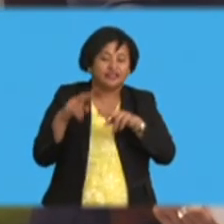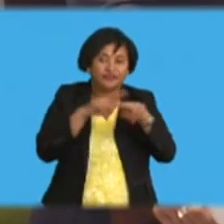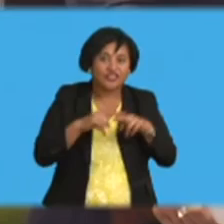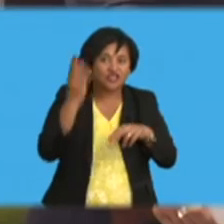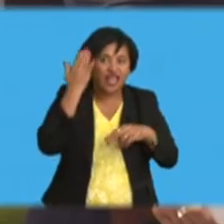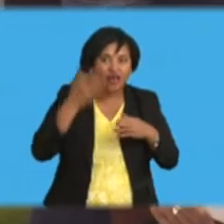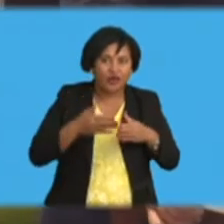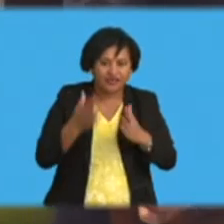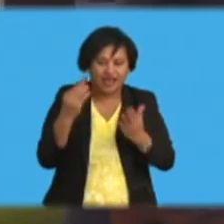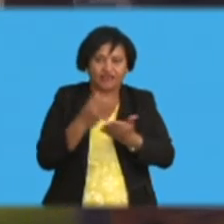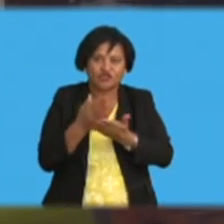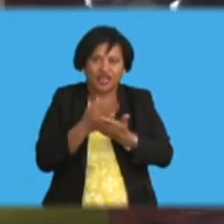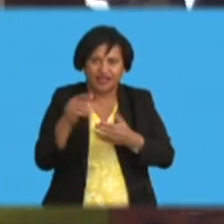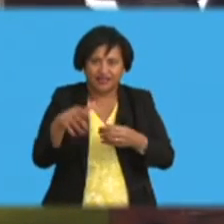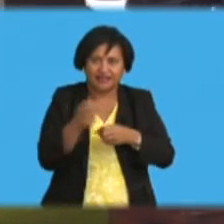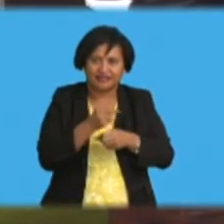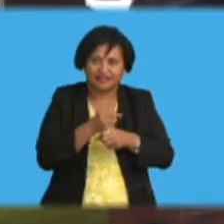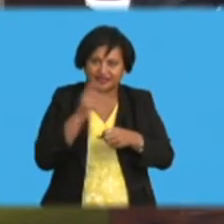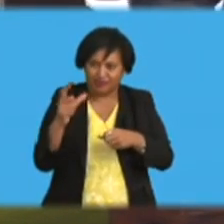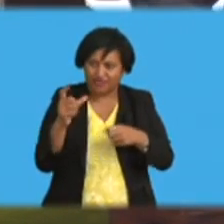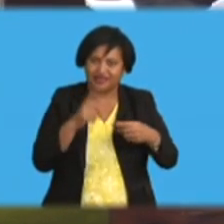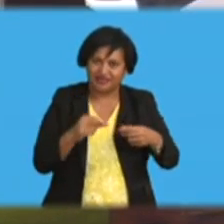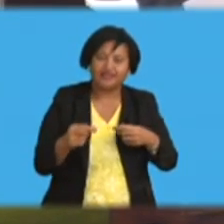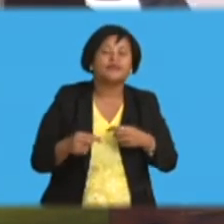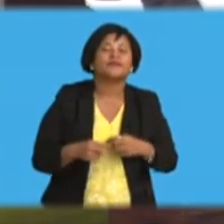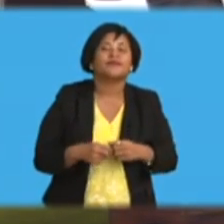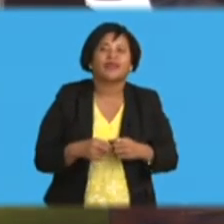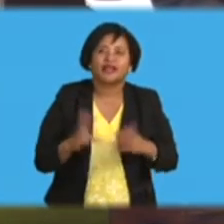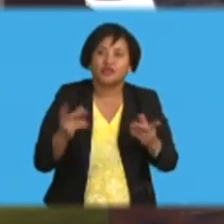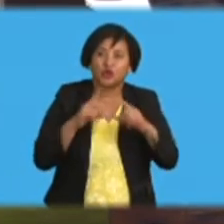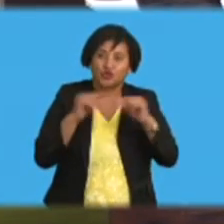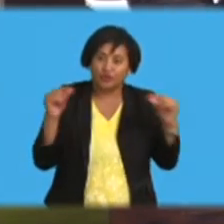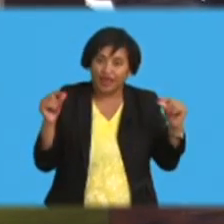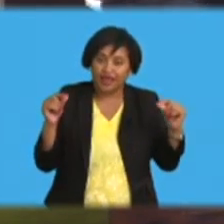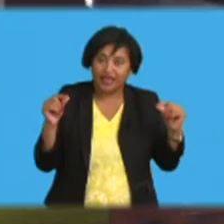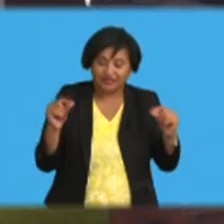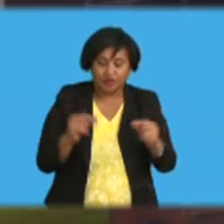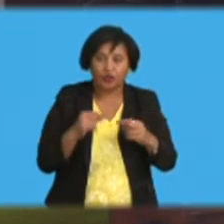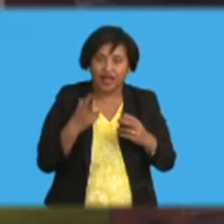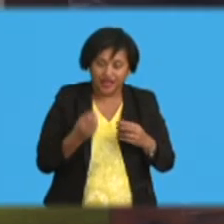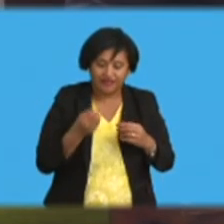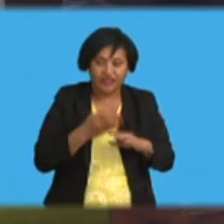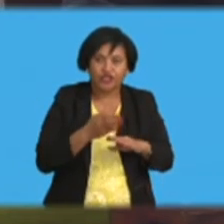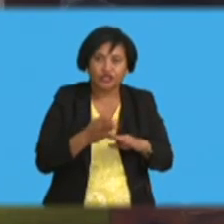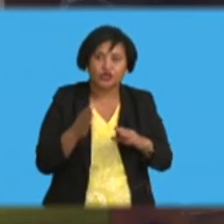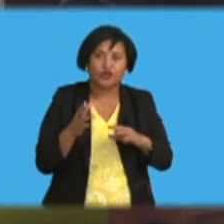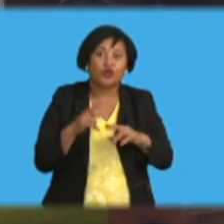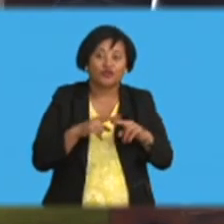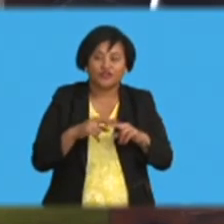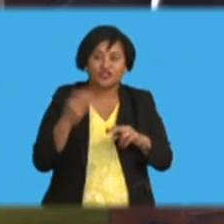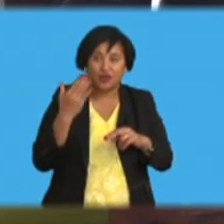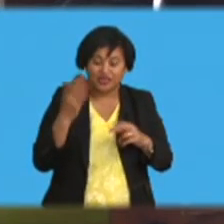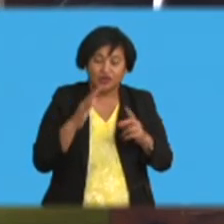that Tourism Fiji can target to grow visitor arrivals to Fiji. Japan will be the newest Fiji Airways direct route starting on the 3rd of July of